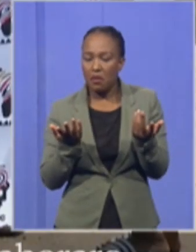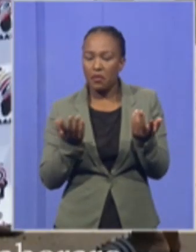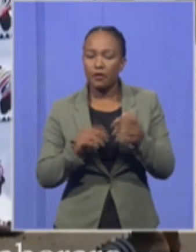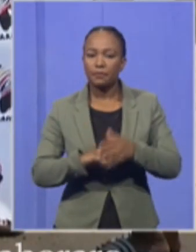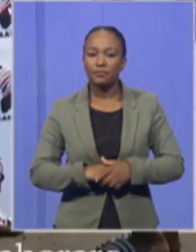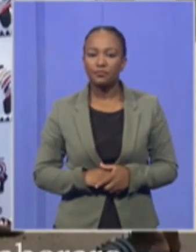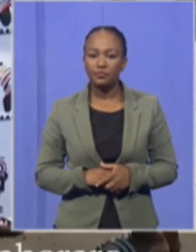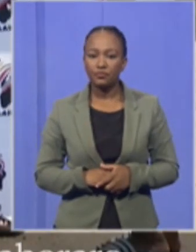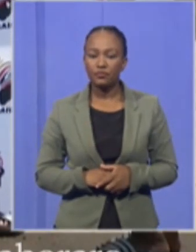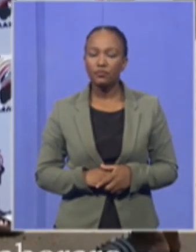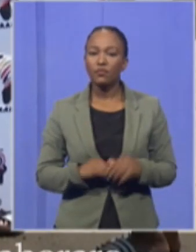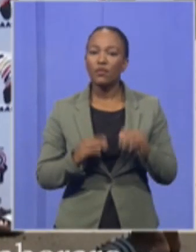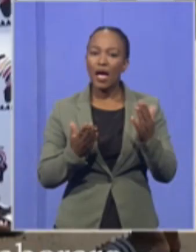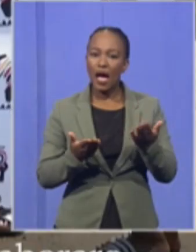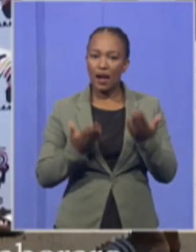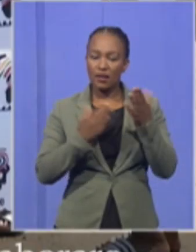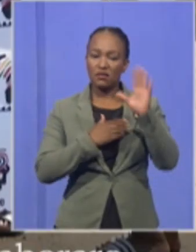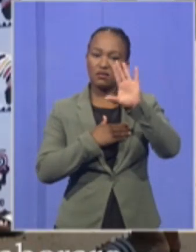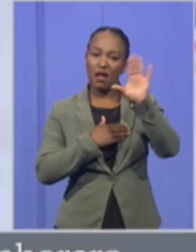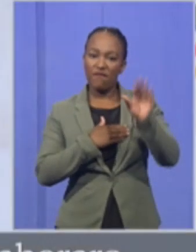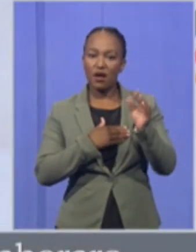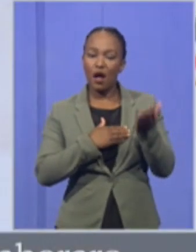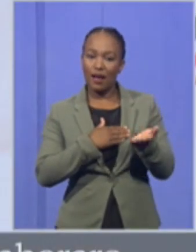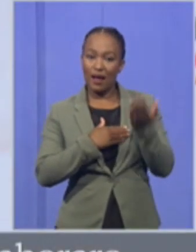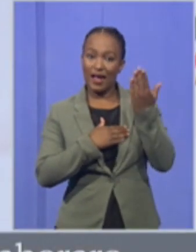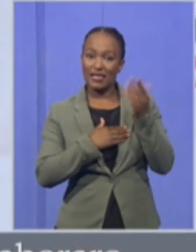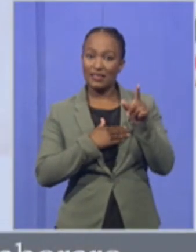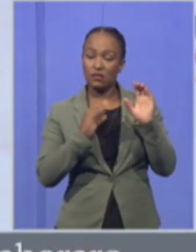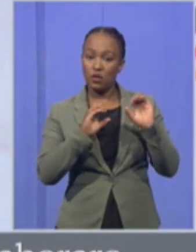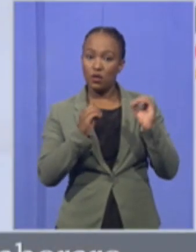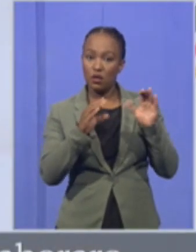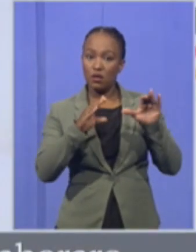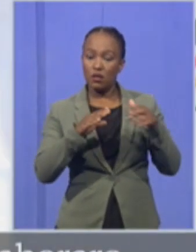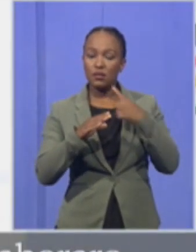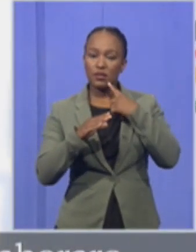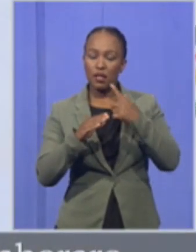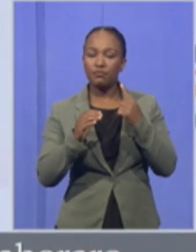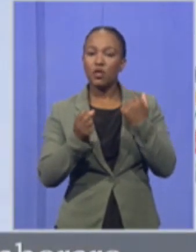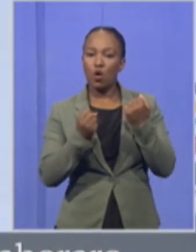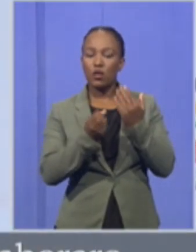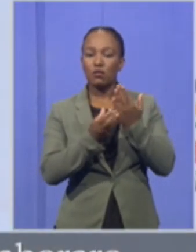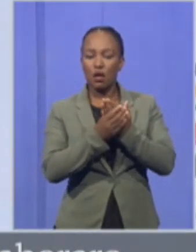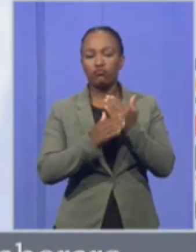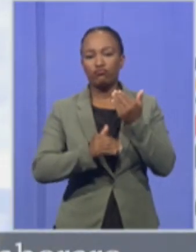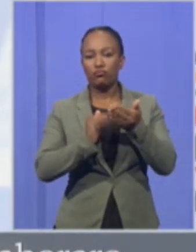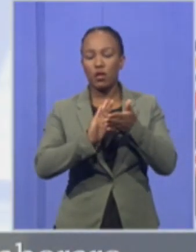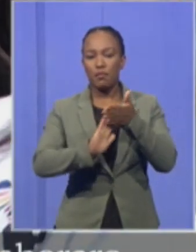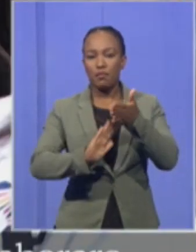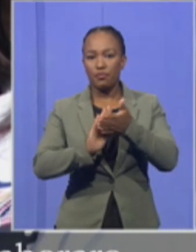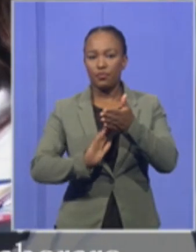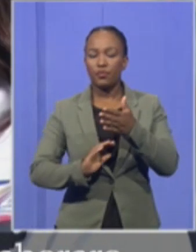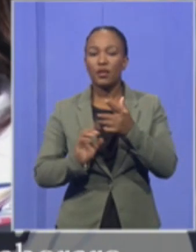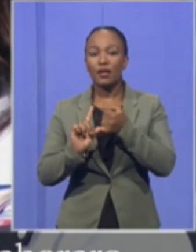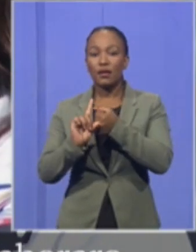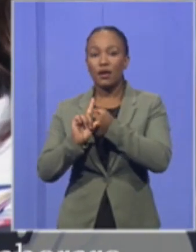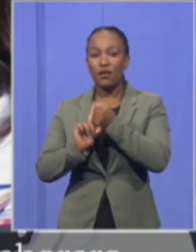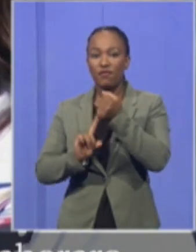Mokgatlo wa Arise Africa Arise o solofela fa kgetsi tla tswelela sentle. Re leboga gape le advocate Petlu wa